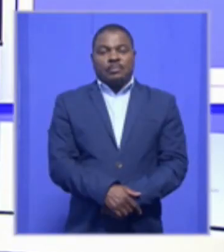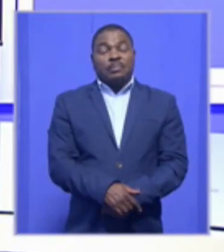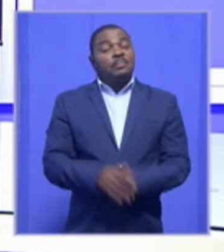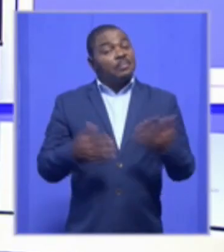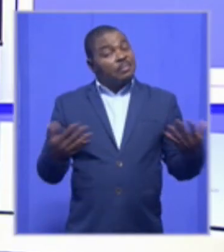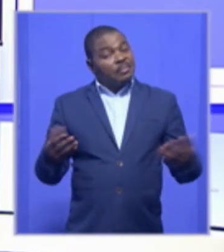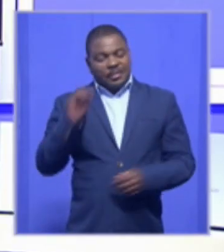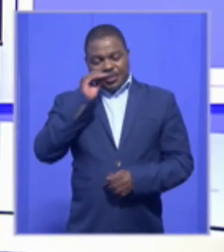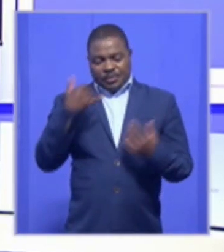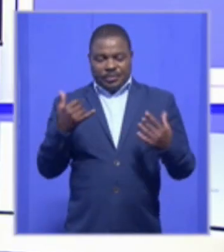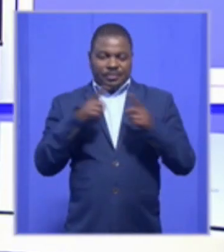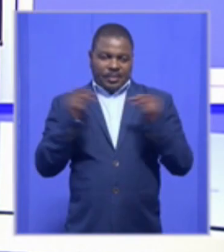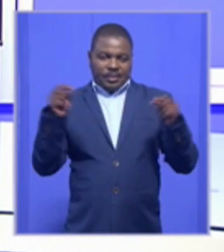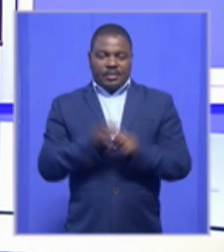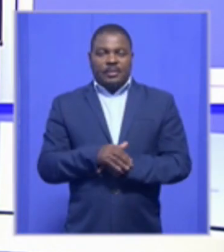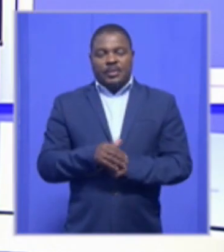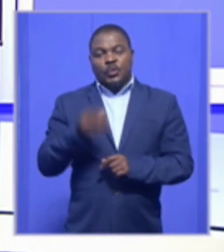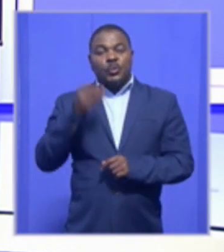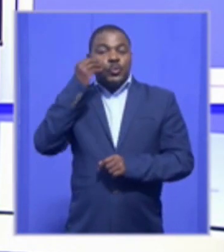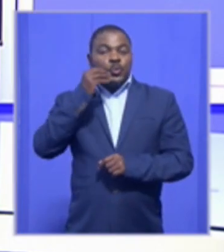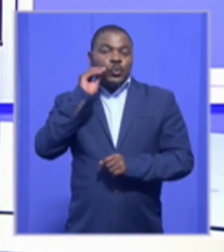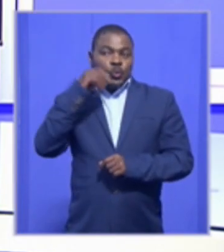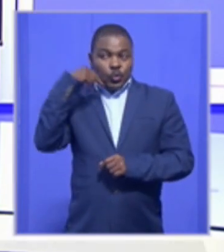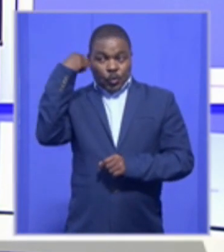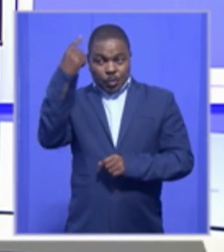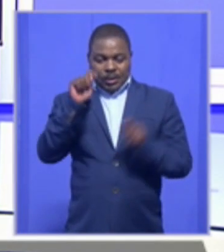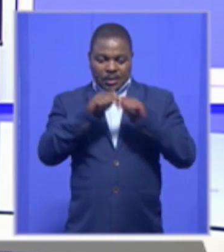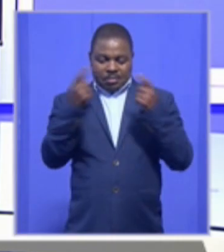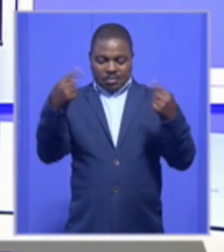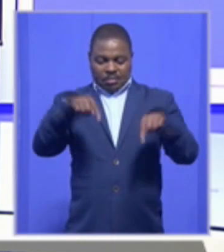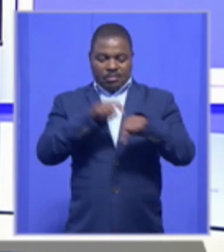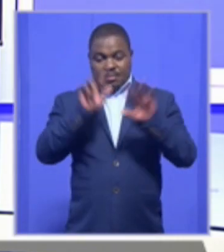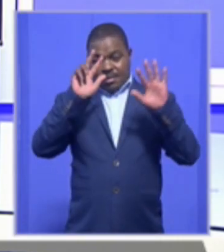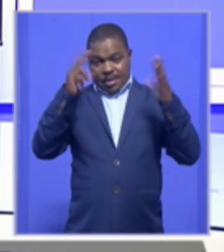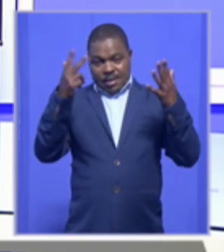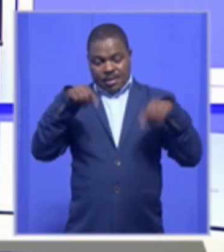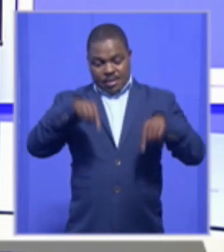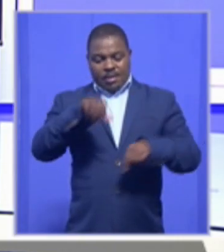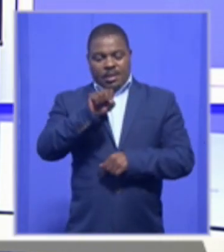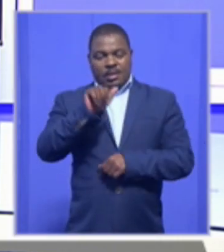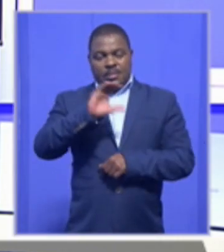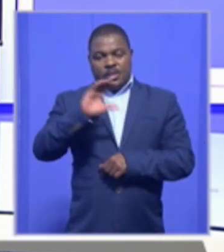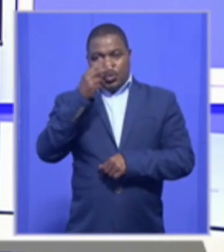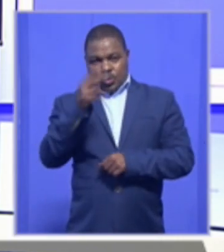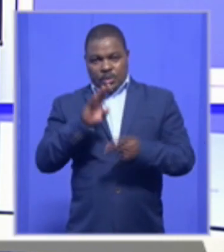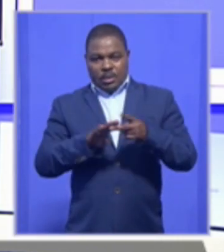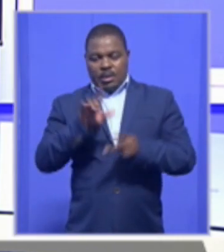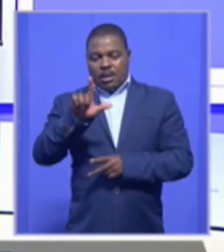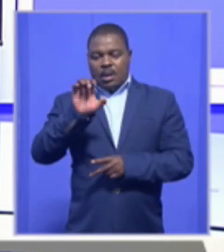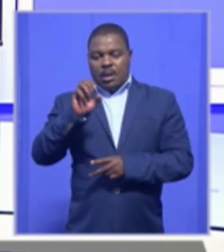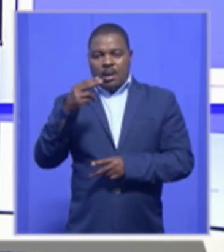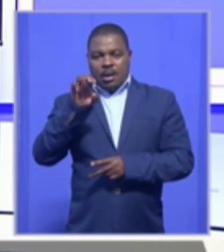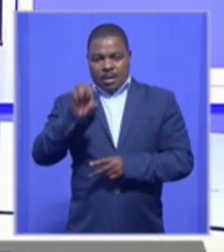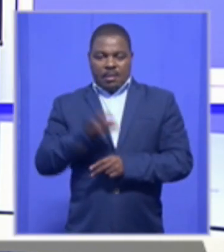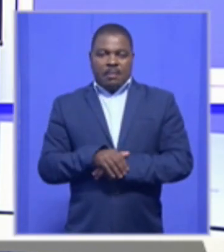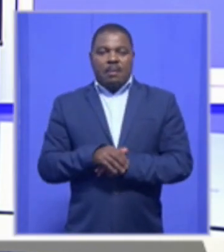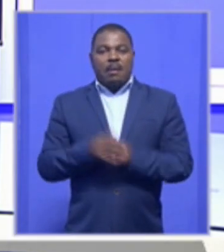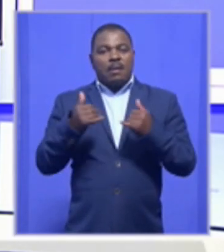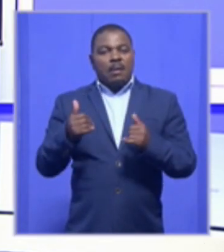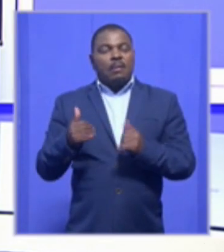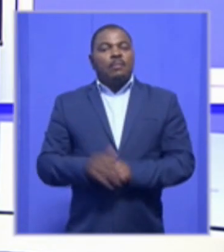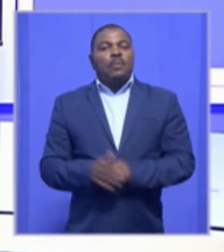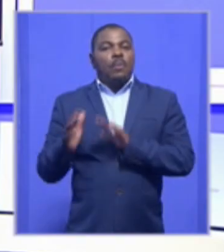Ba ge di fella mo go me ba ditaba tša Sesotho ba tla lesolla tšona ka iri ya seswai mo go SABC le go SABC le gae go sasa ga bjale go latela kakanyo ya